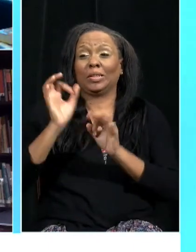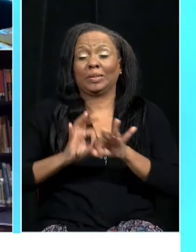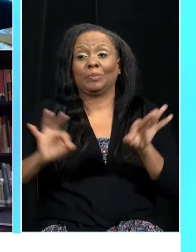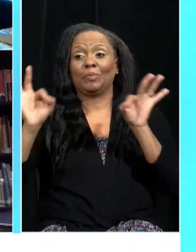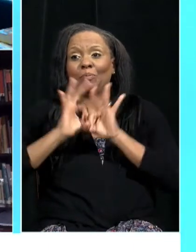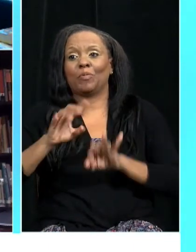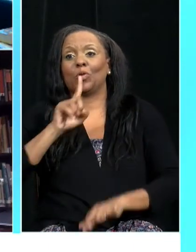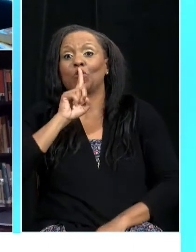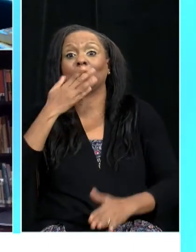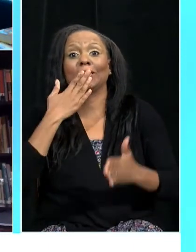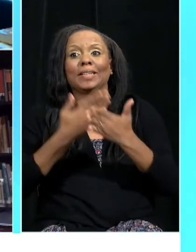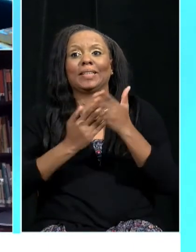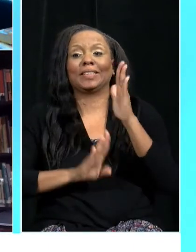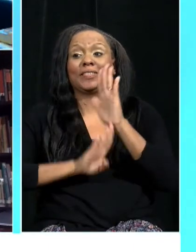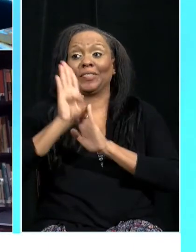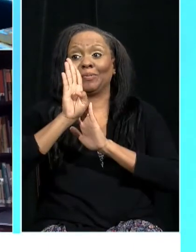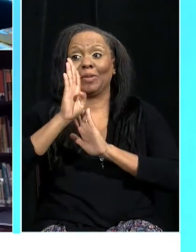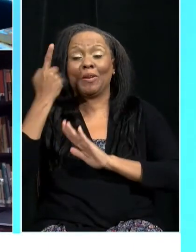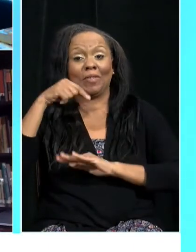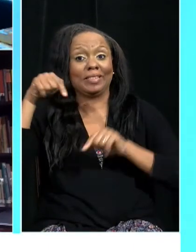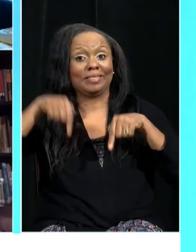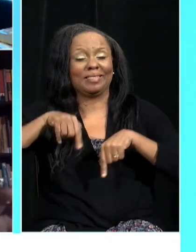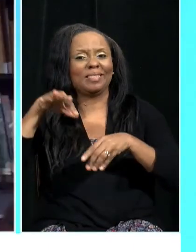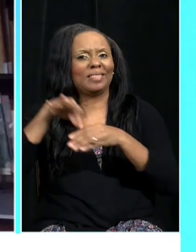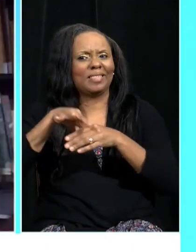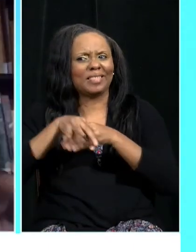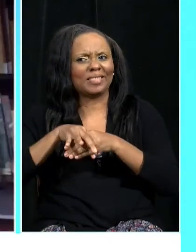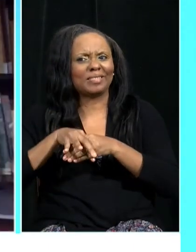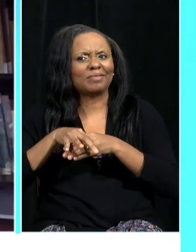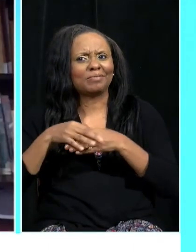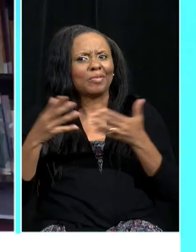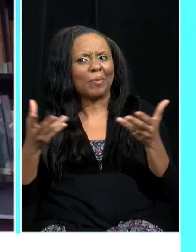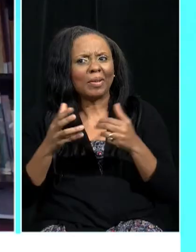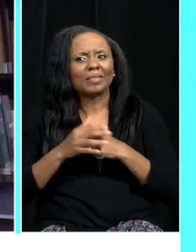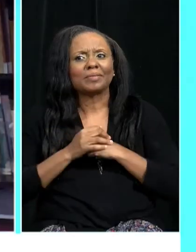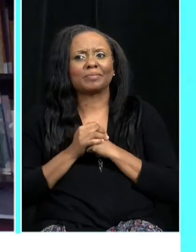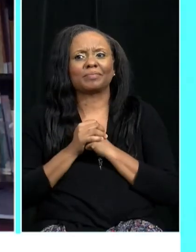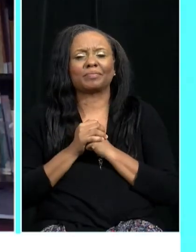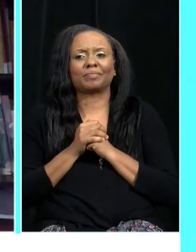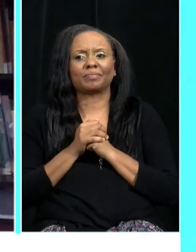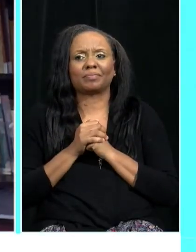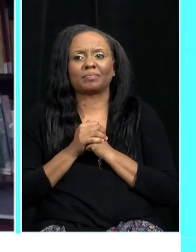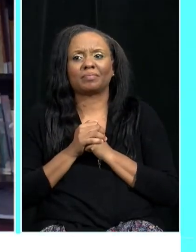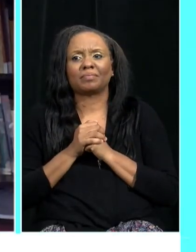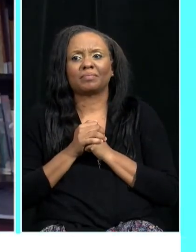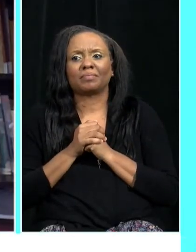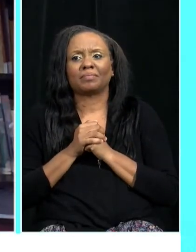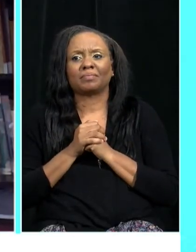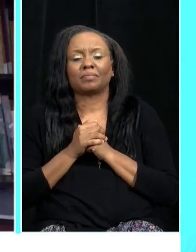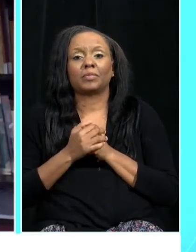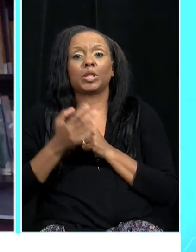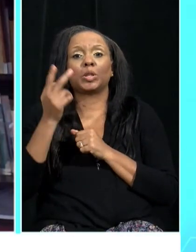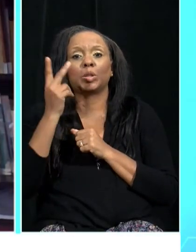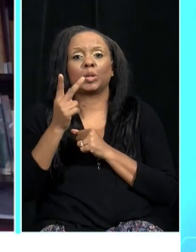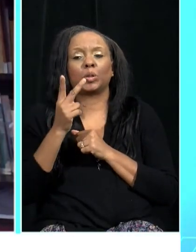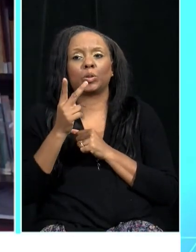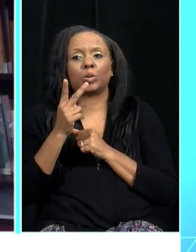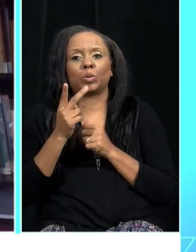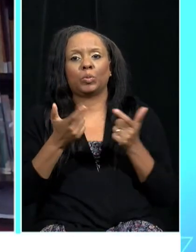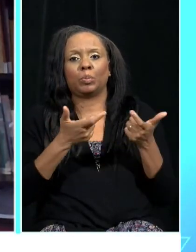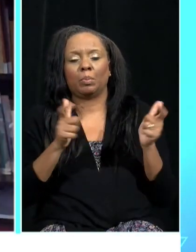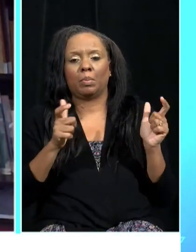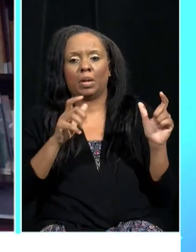pleasing developments of this election campaign is that both of the two major political parties